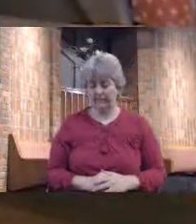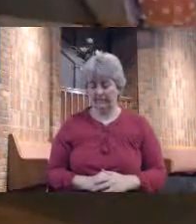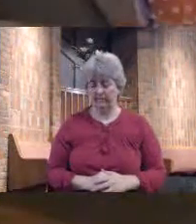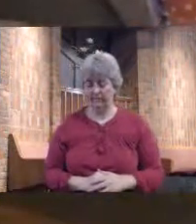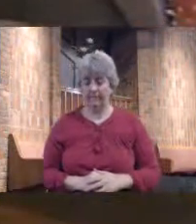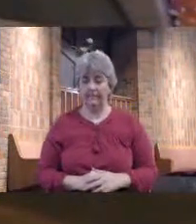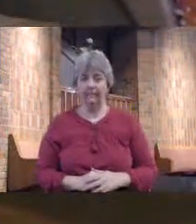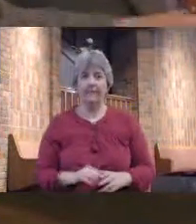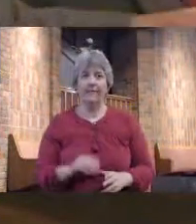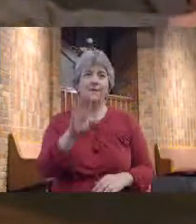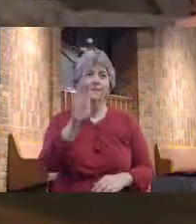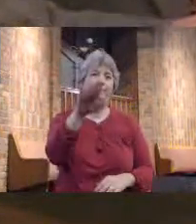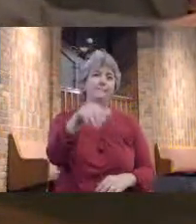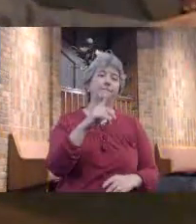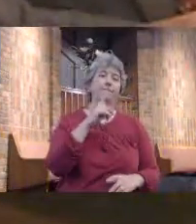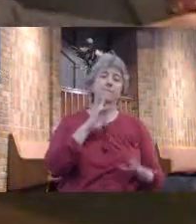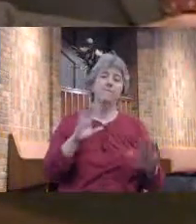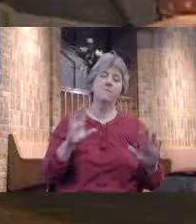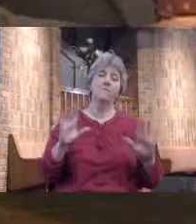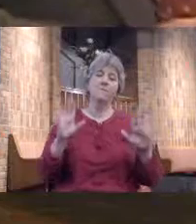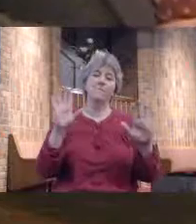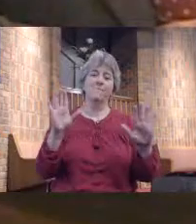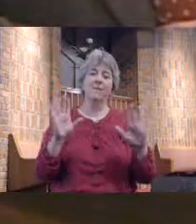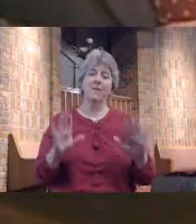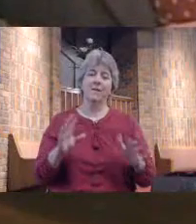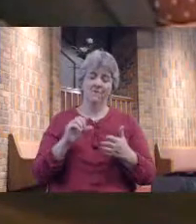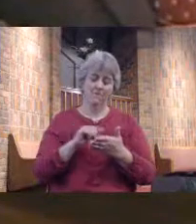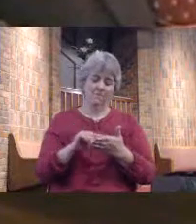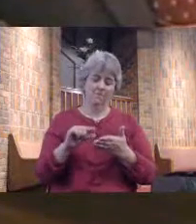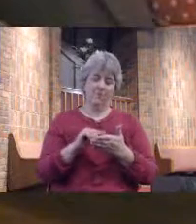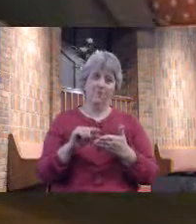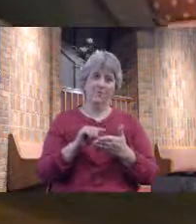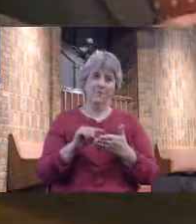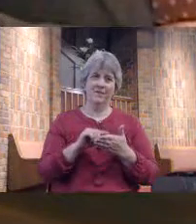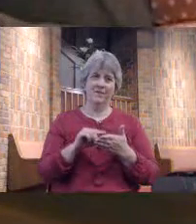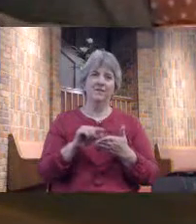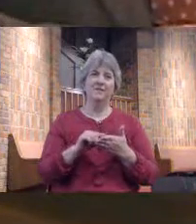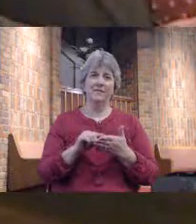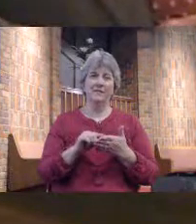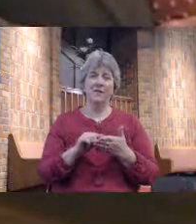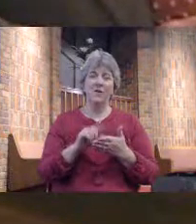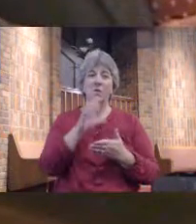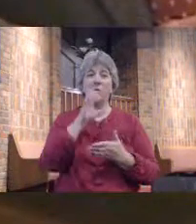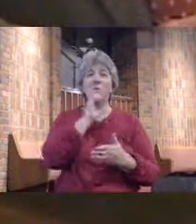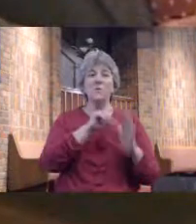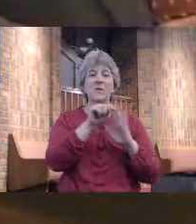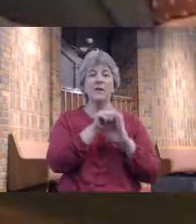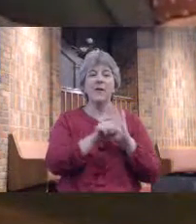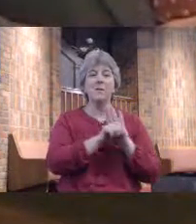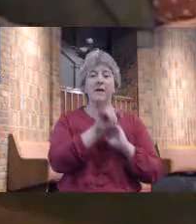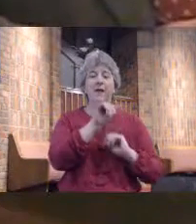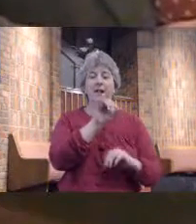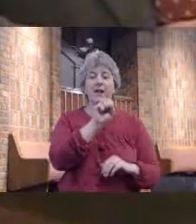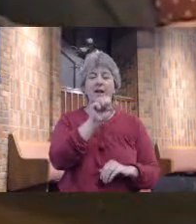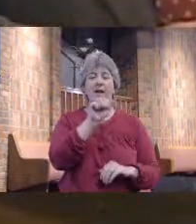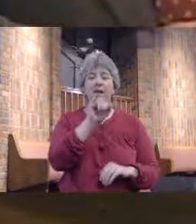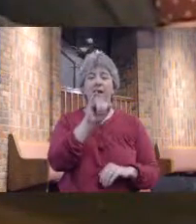There's a wonderful passage that Jesus quotes from in the book of Isaiah.